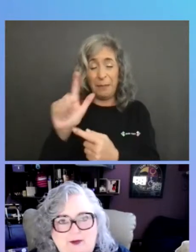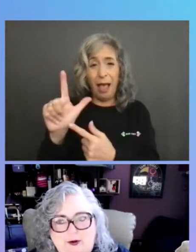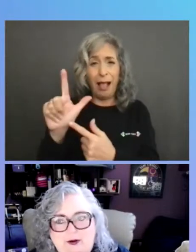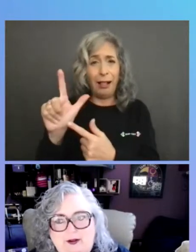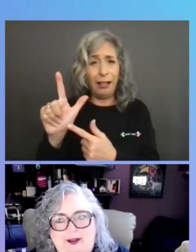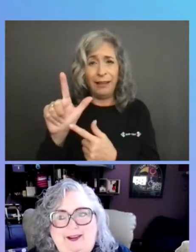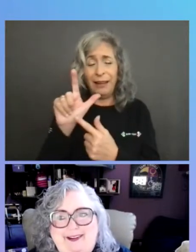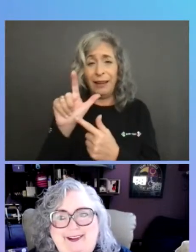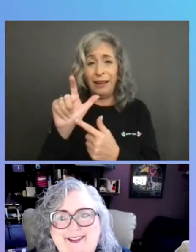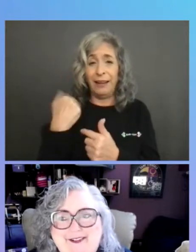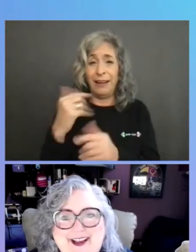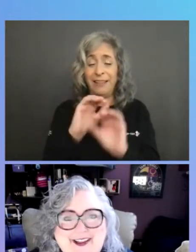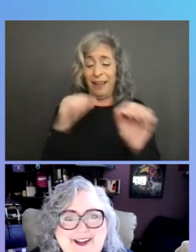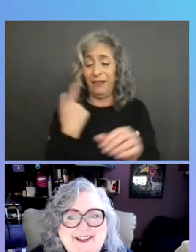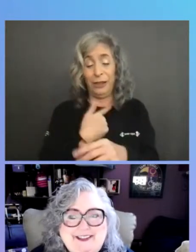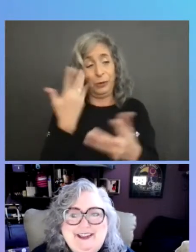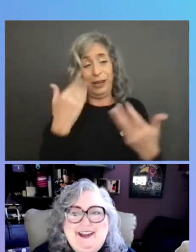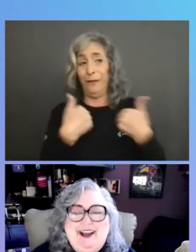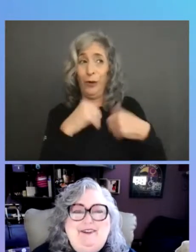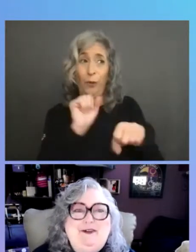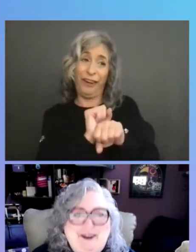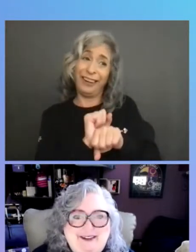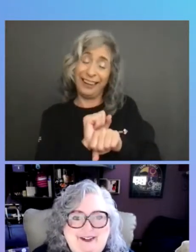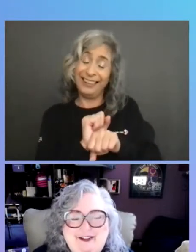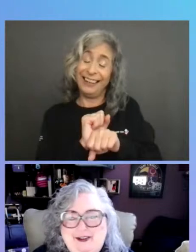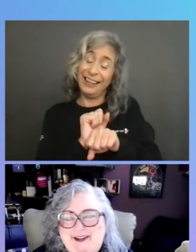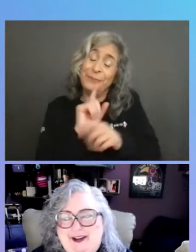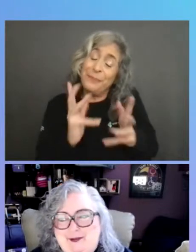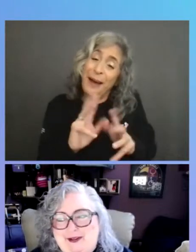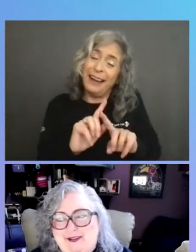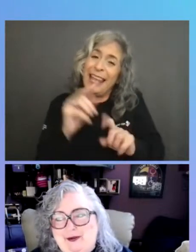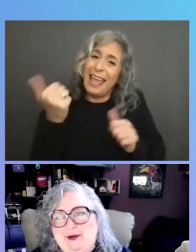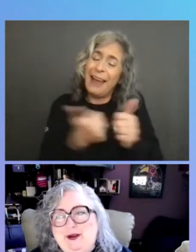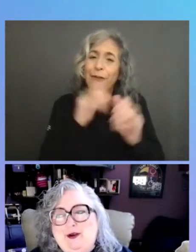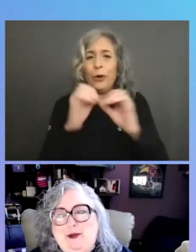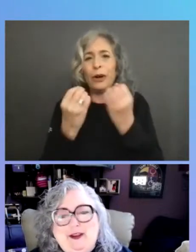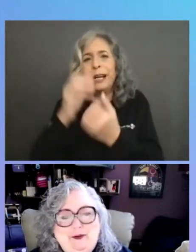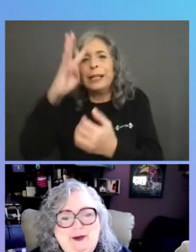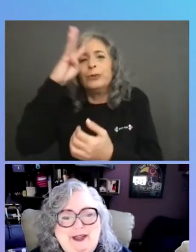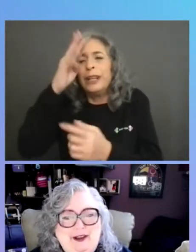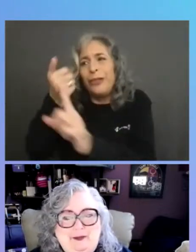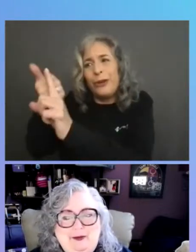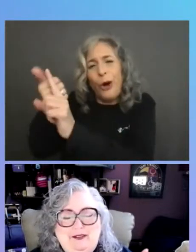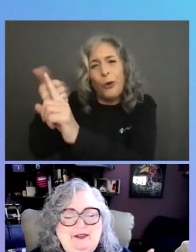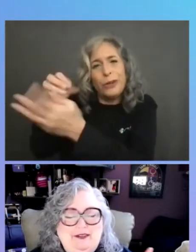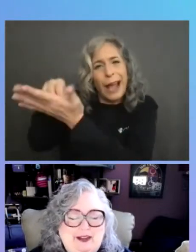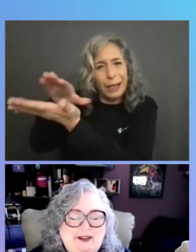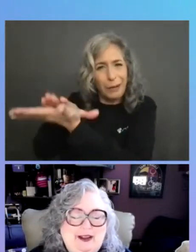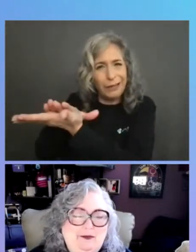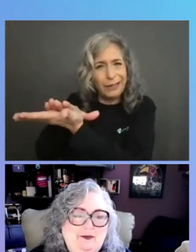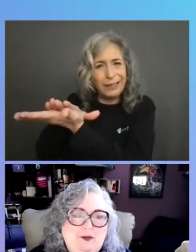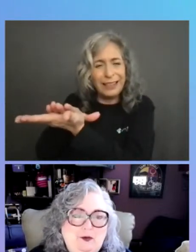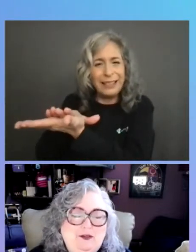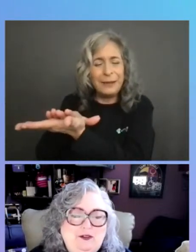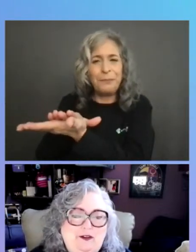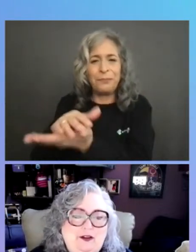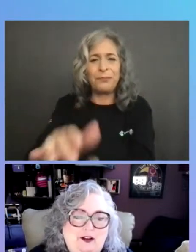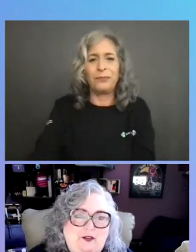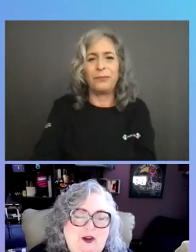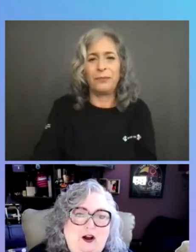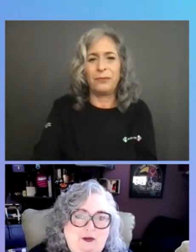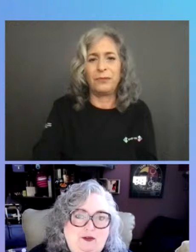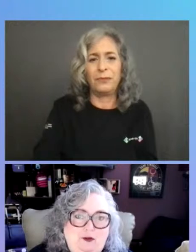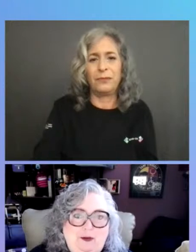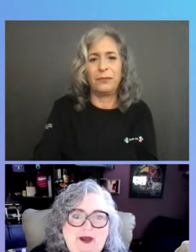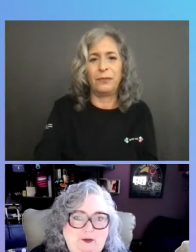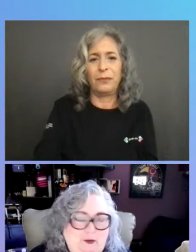of us would have work. The reality is every organization creates documents. So we can create documents and focus on